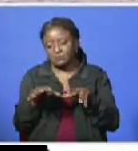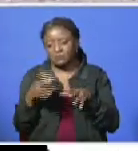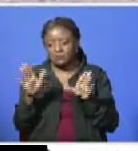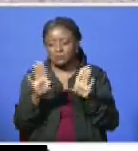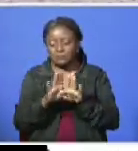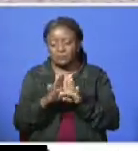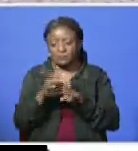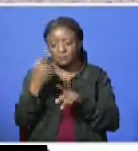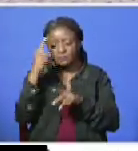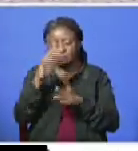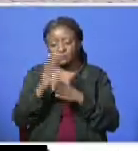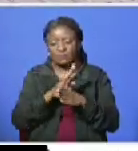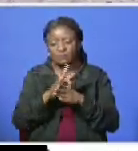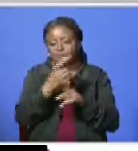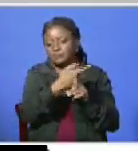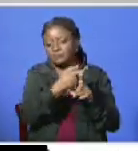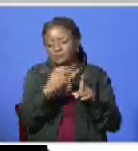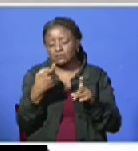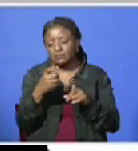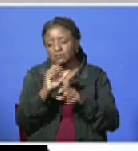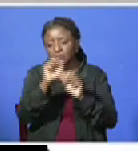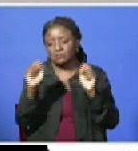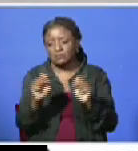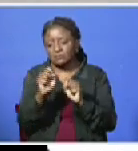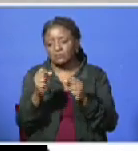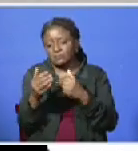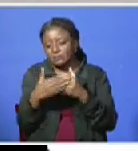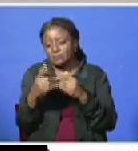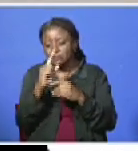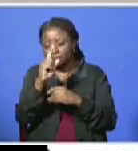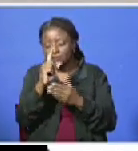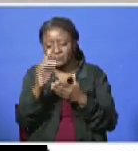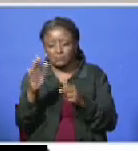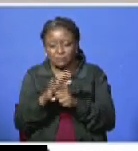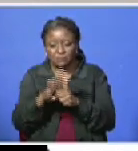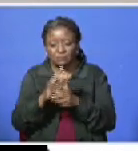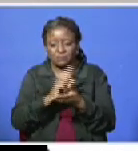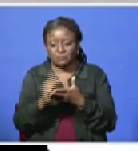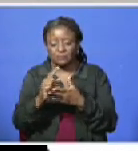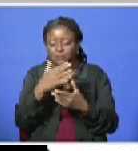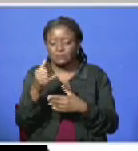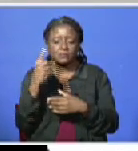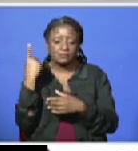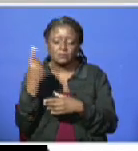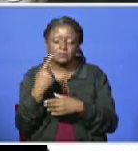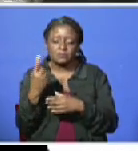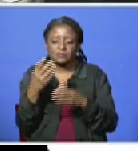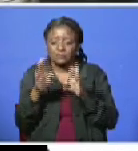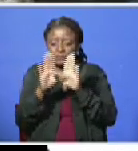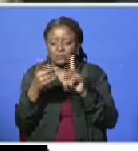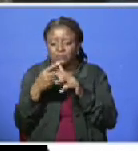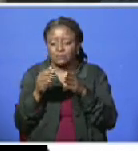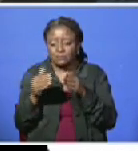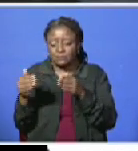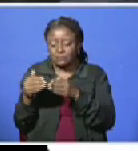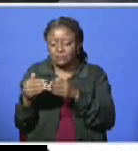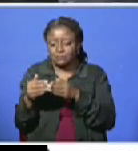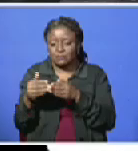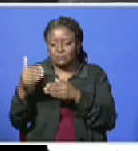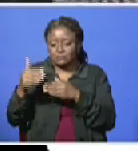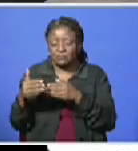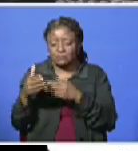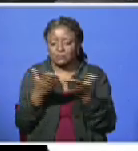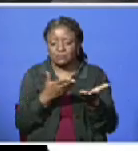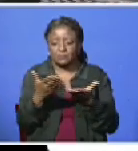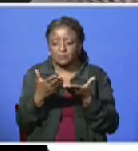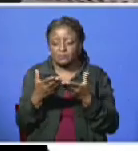from Saturday, almost a full week now. A.I.D. was only open to curbside service for 3 days since the curfew and weekend